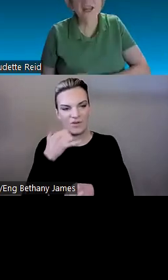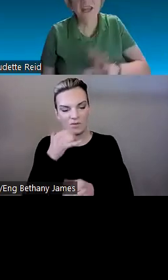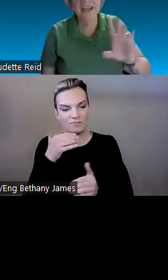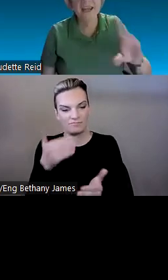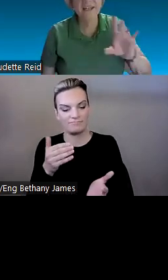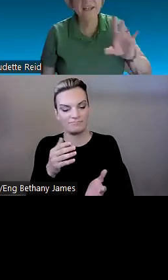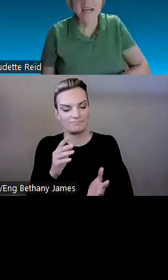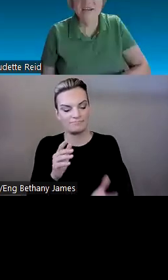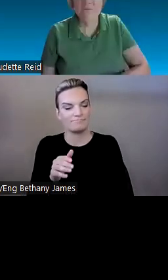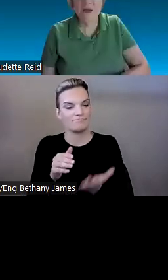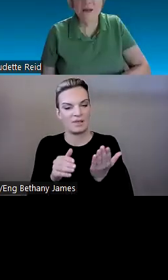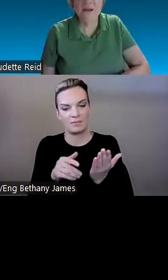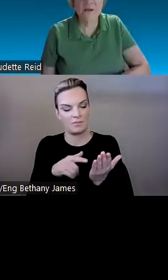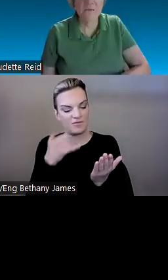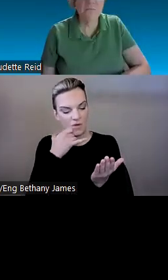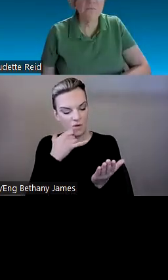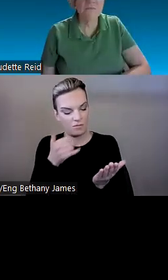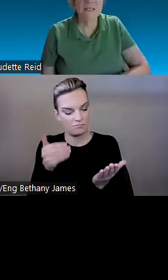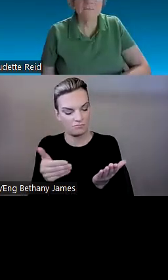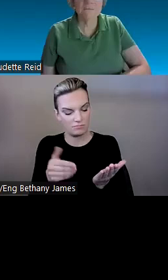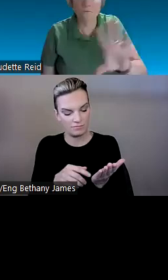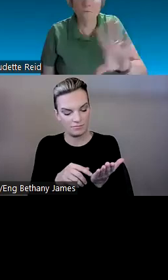phone and take